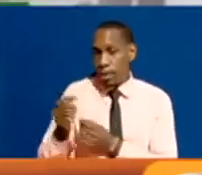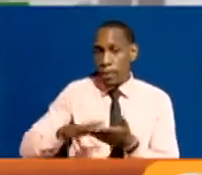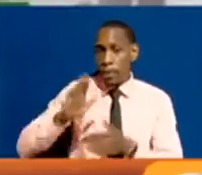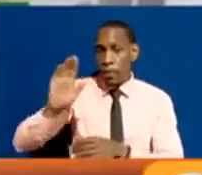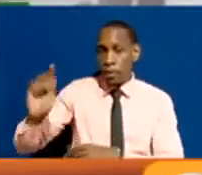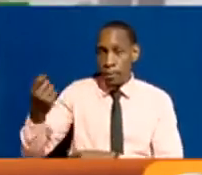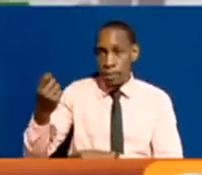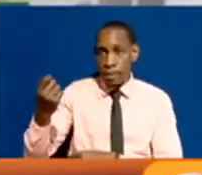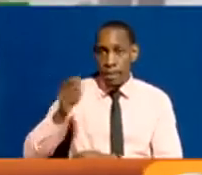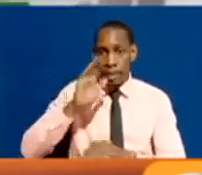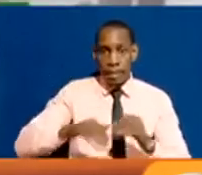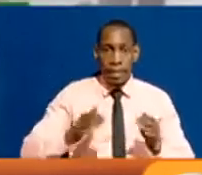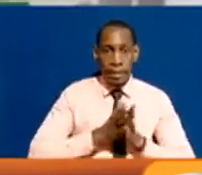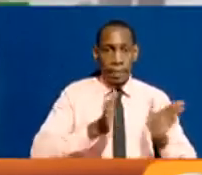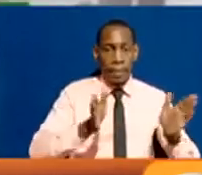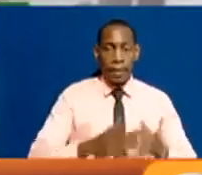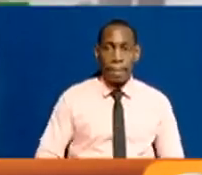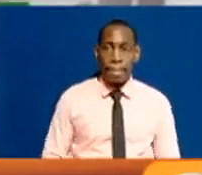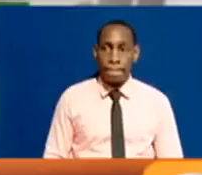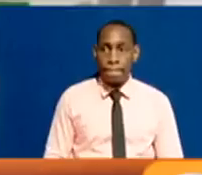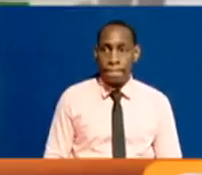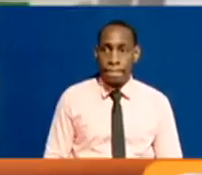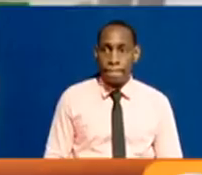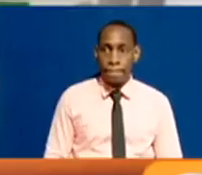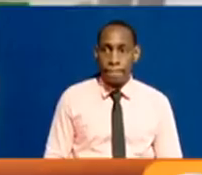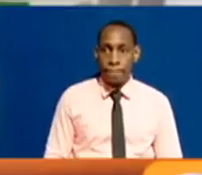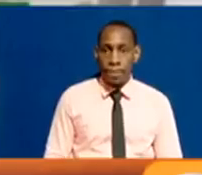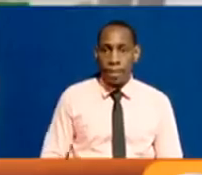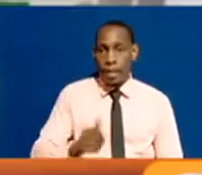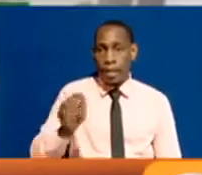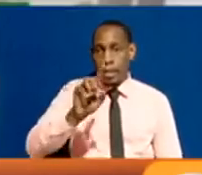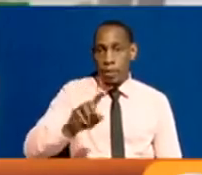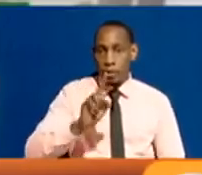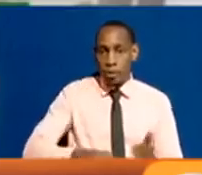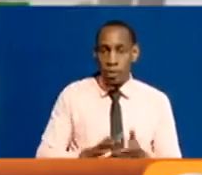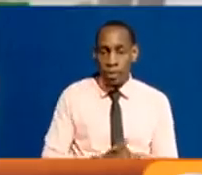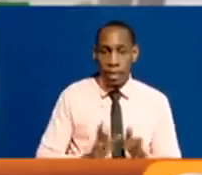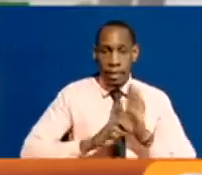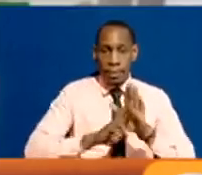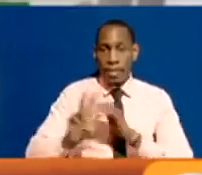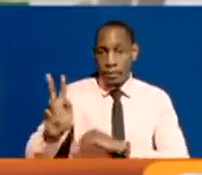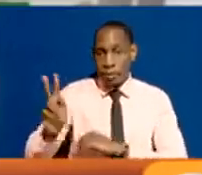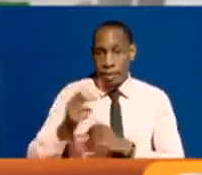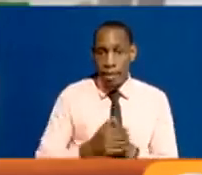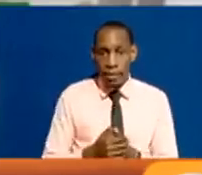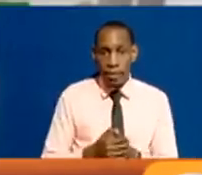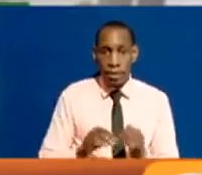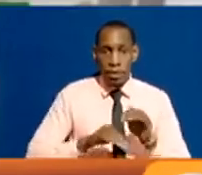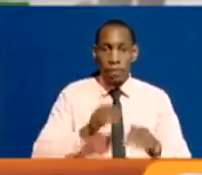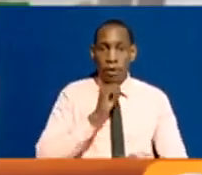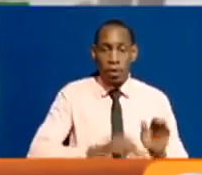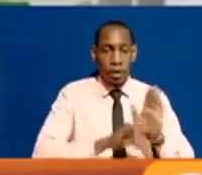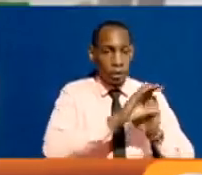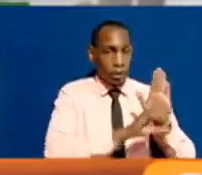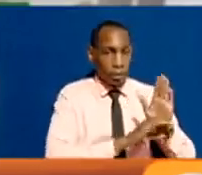to the president than to the public. Then there is the question of the face of Kenya. Under the old